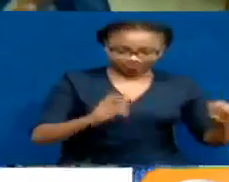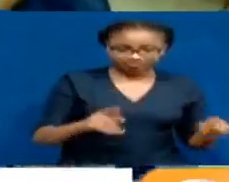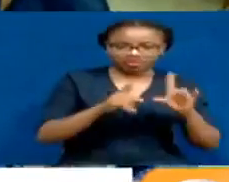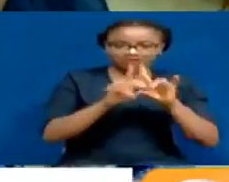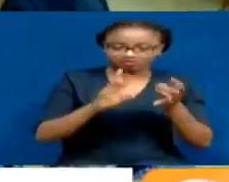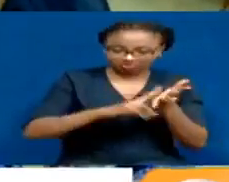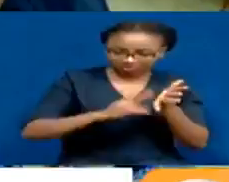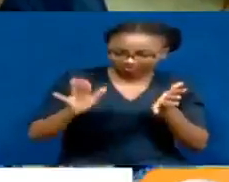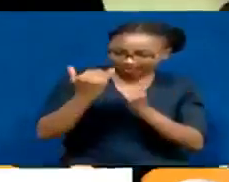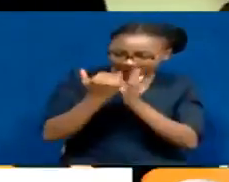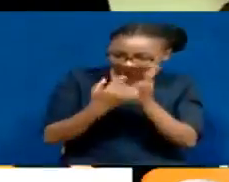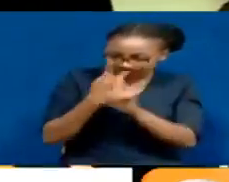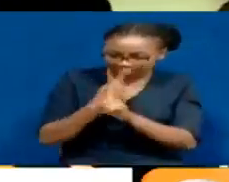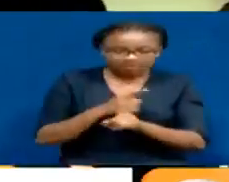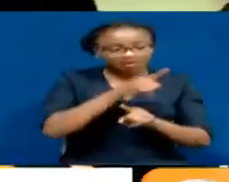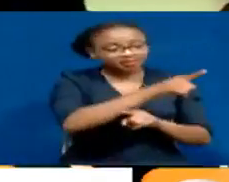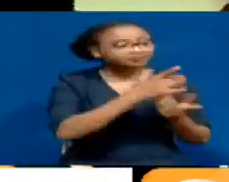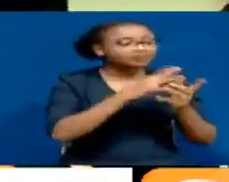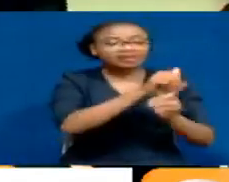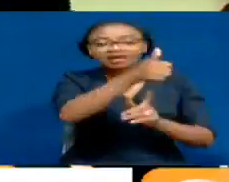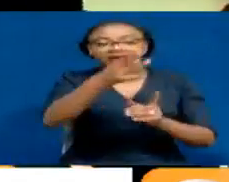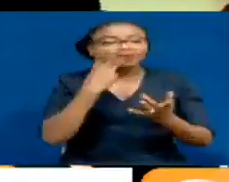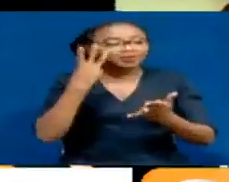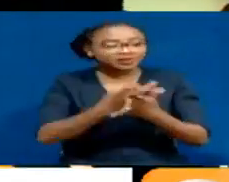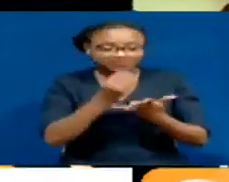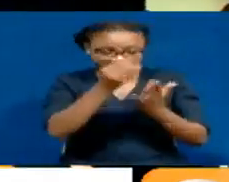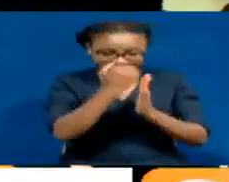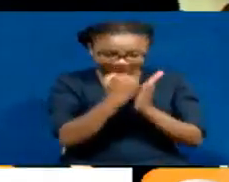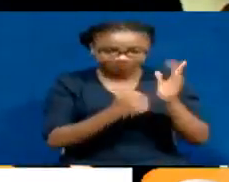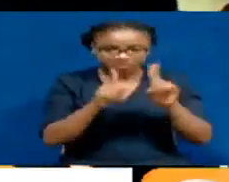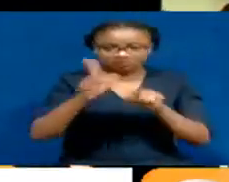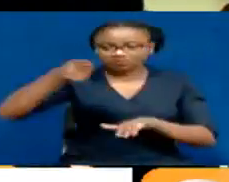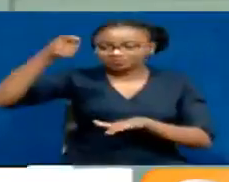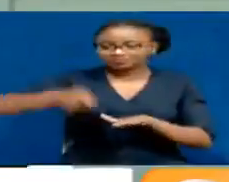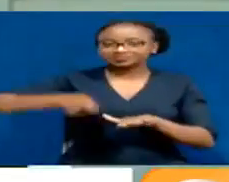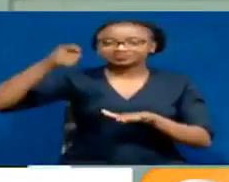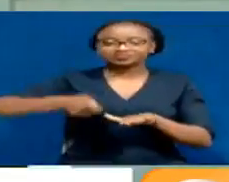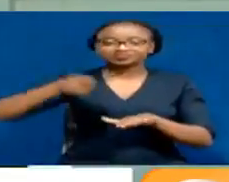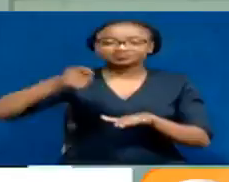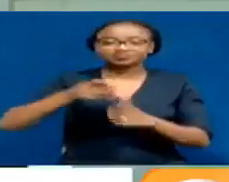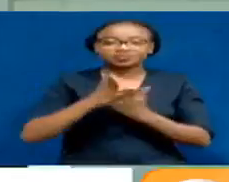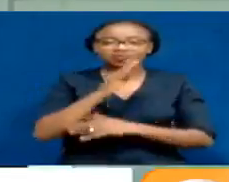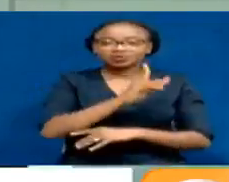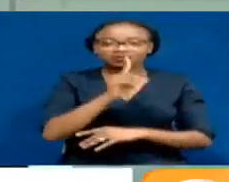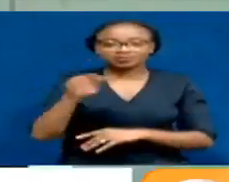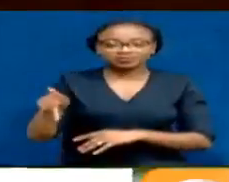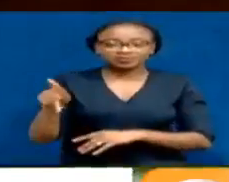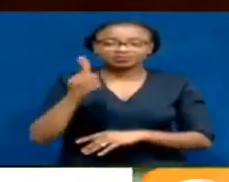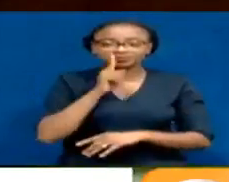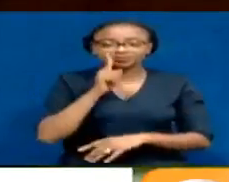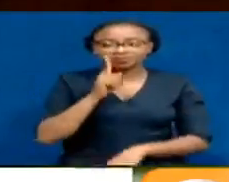identification, record statements from the victim and other witnesses as well. The court will make a ruling on the application by the DPP